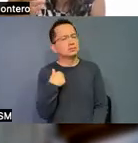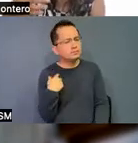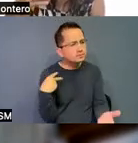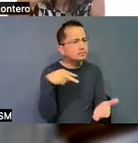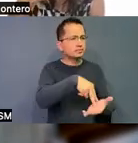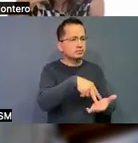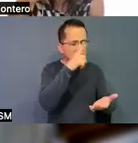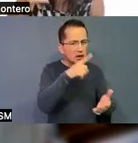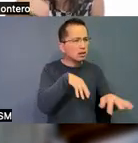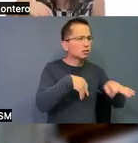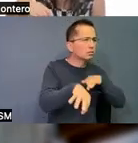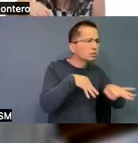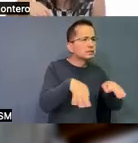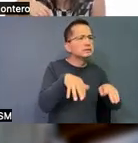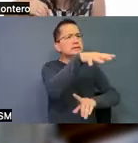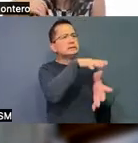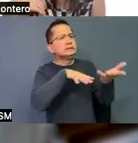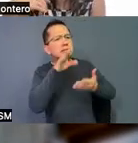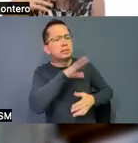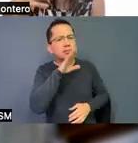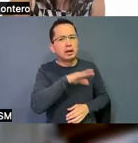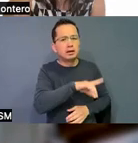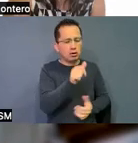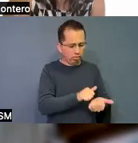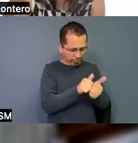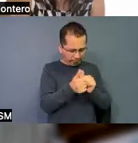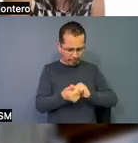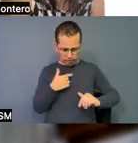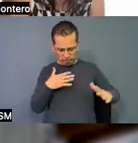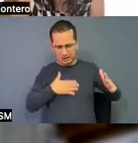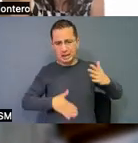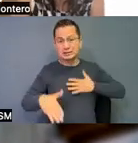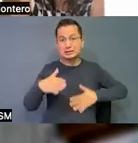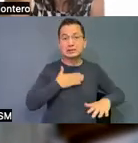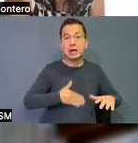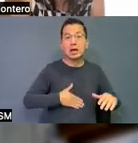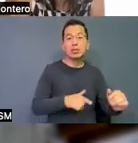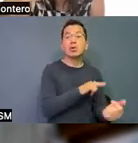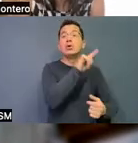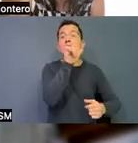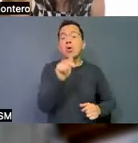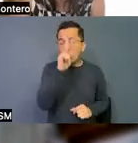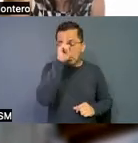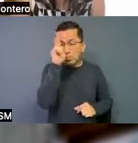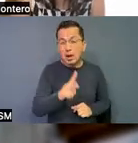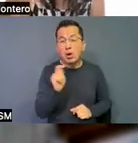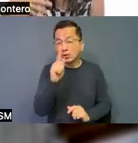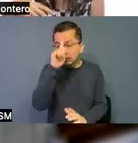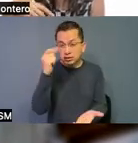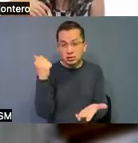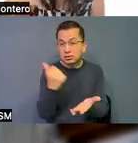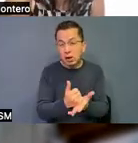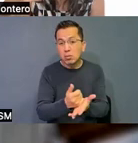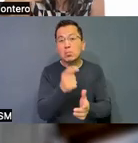traumatic stress or trauma. And this can be manifested in mental rumination that's even more intense. There's